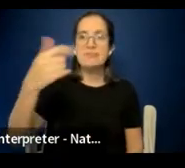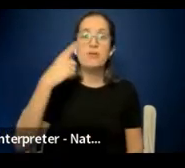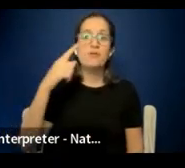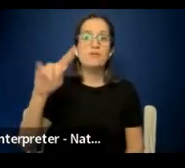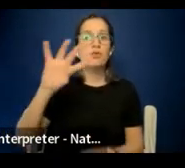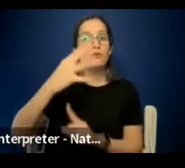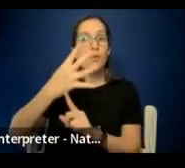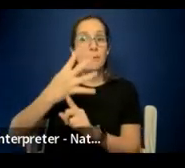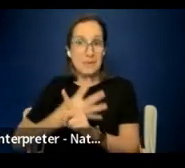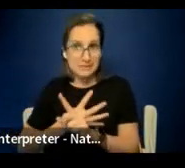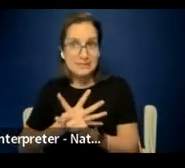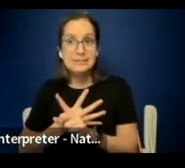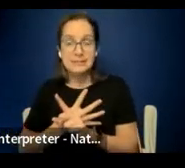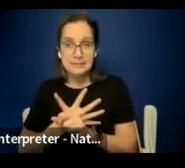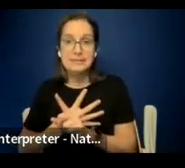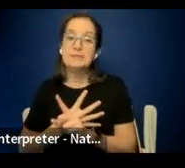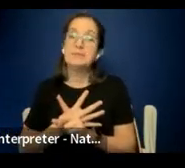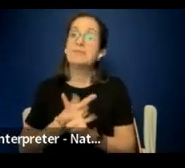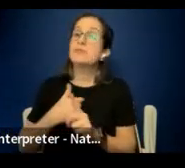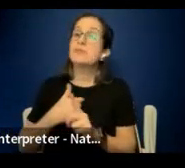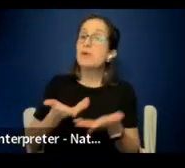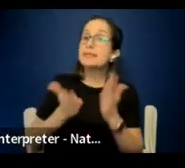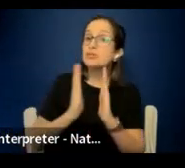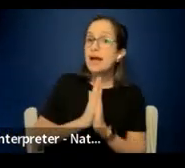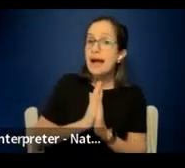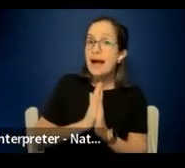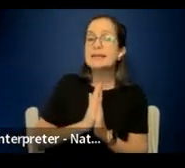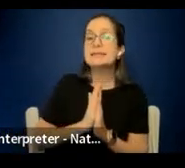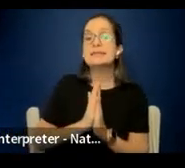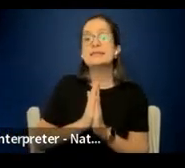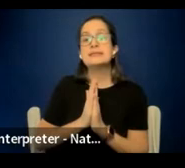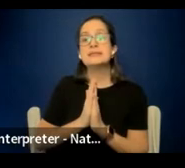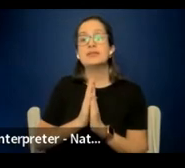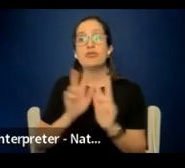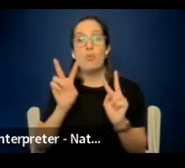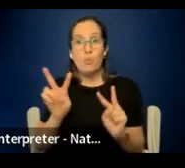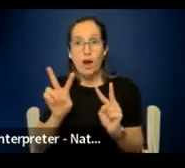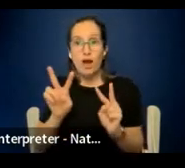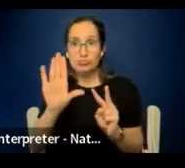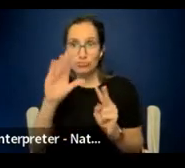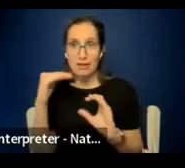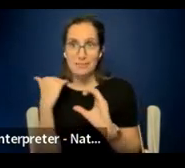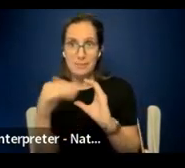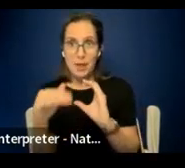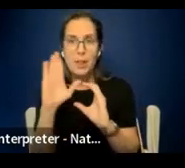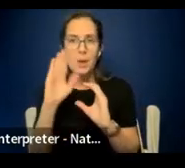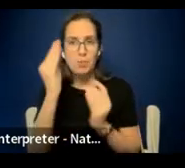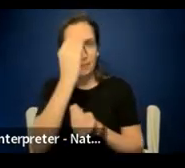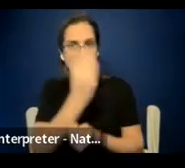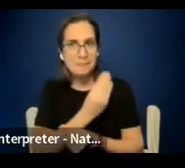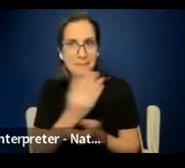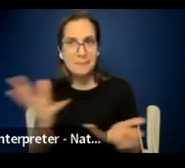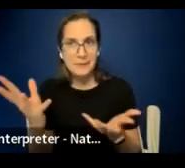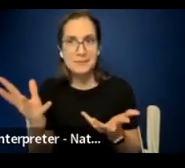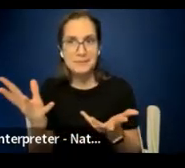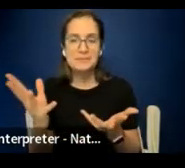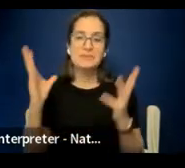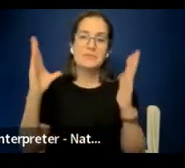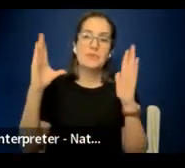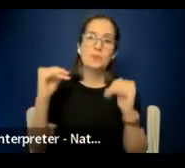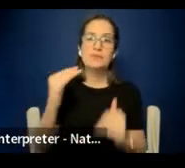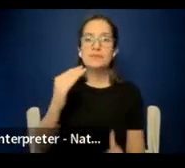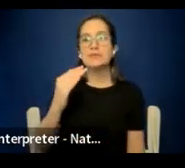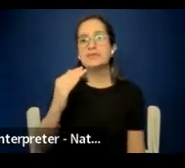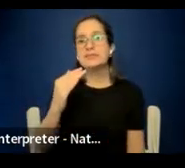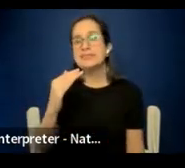4 months or so. So I just ask that everybody sort of keep your eyes on your email. There will be a very, very short, hopefully no longer than